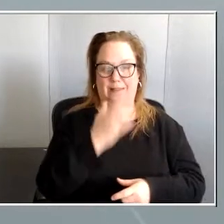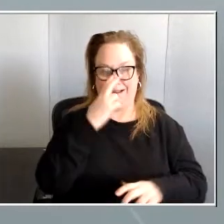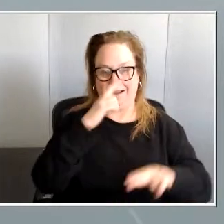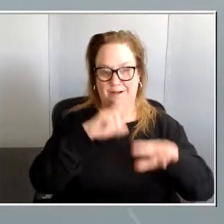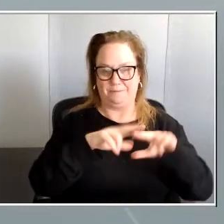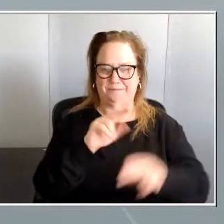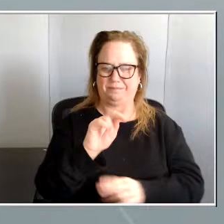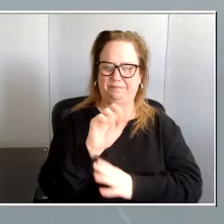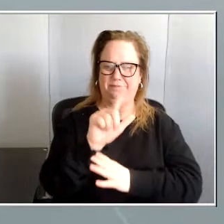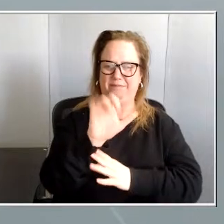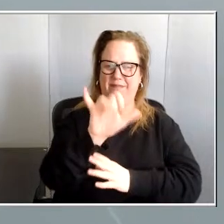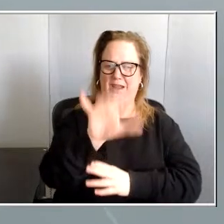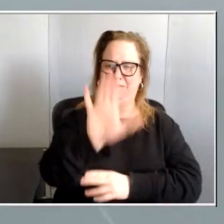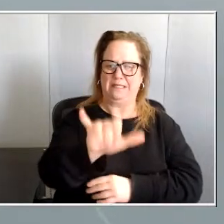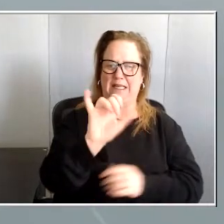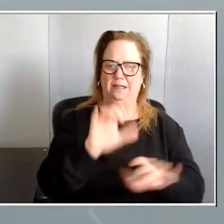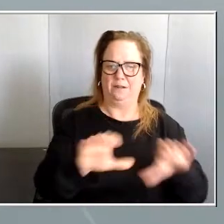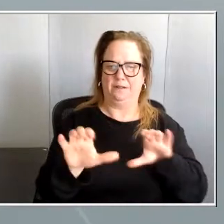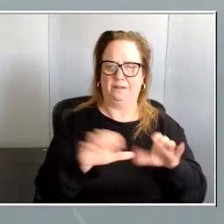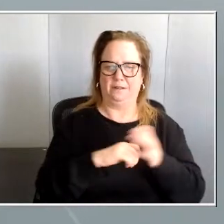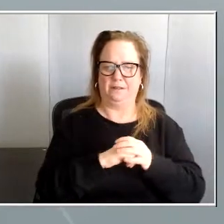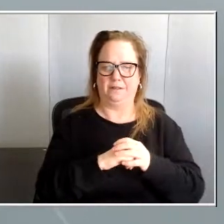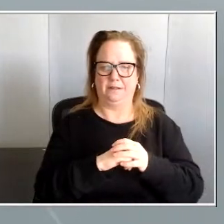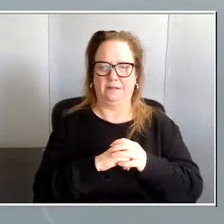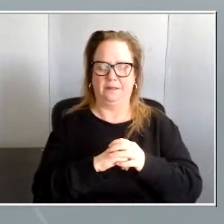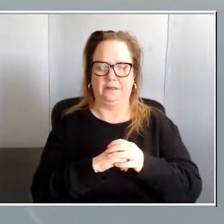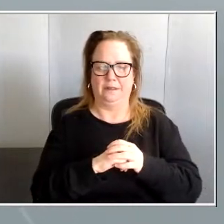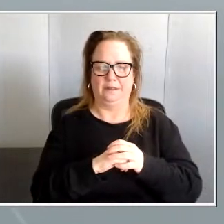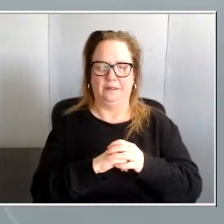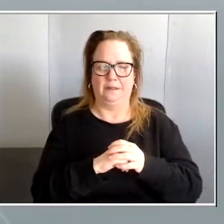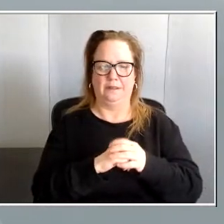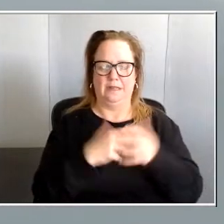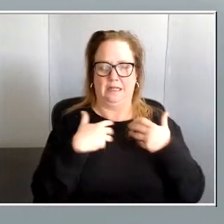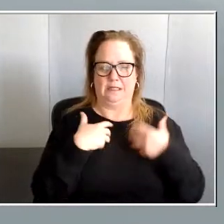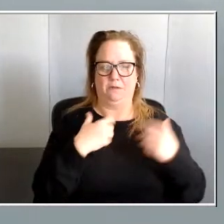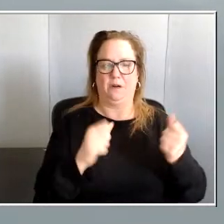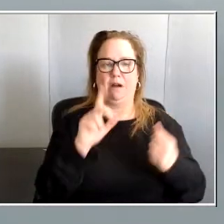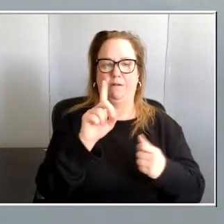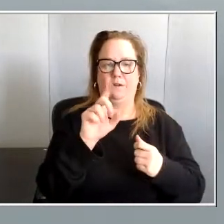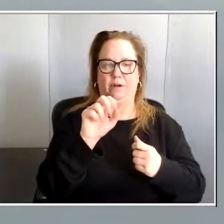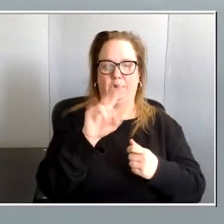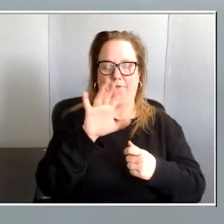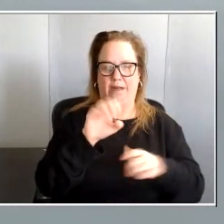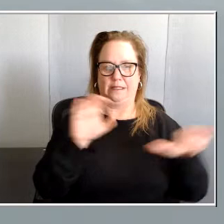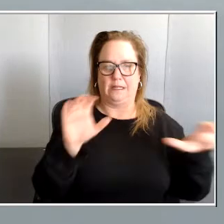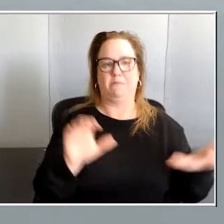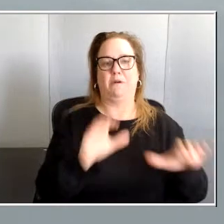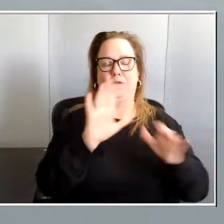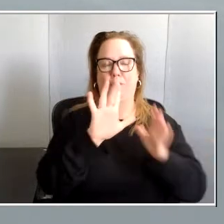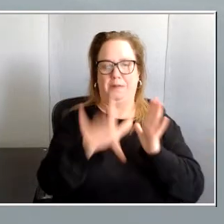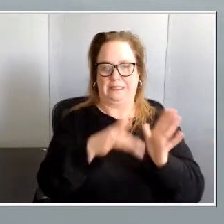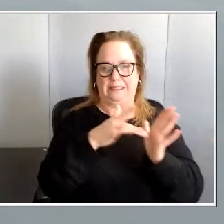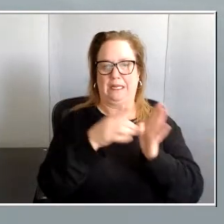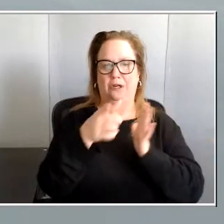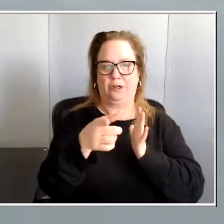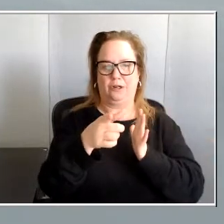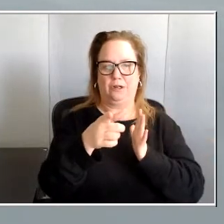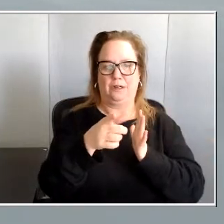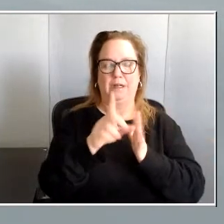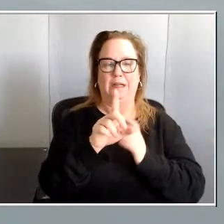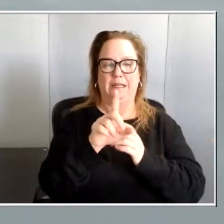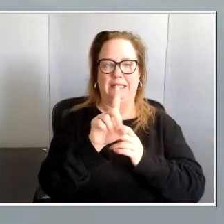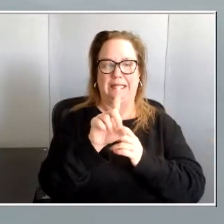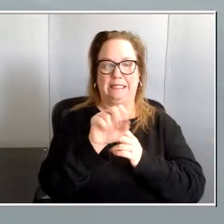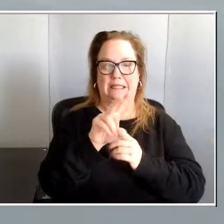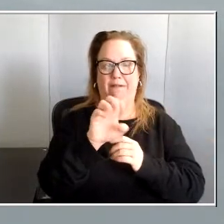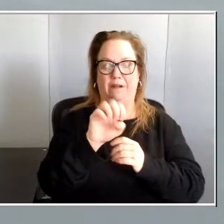this device doing though? Yeah, so this is a recovery device that we have at our performance center. This specific device is our